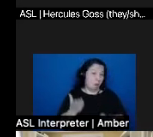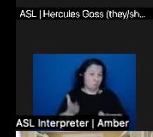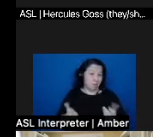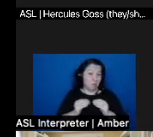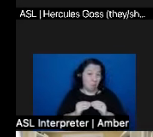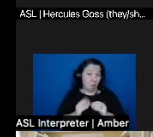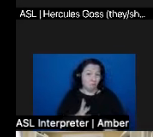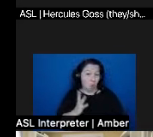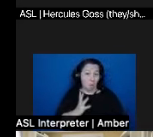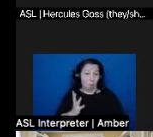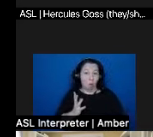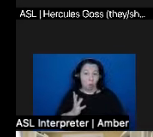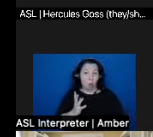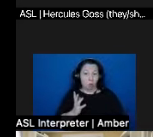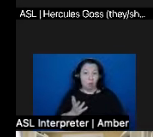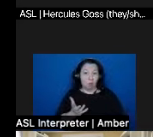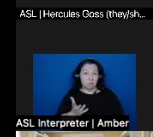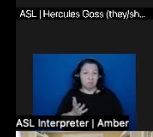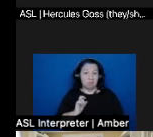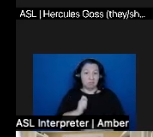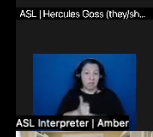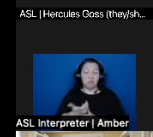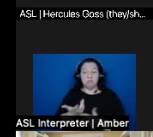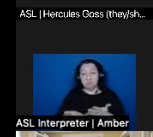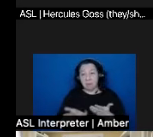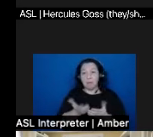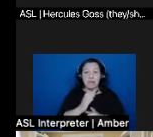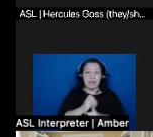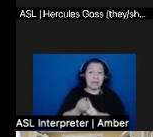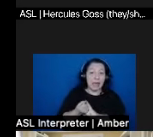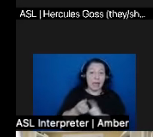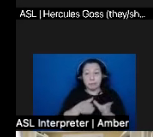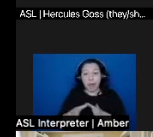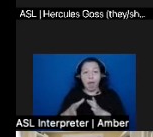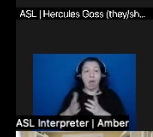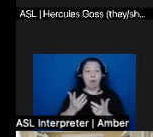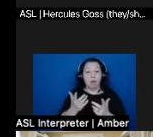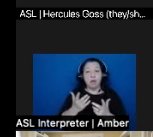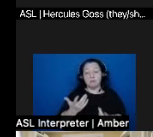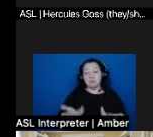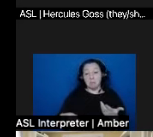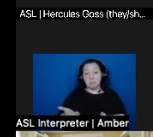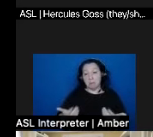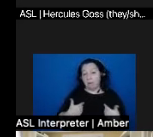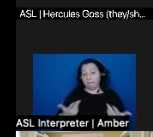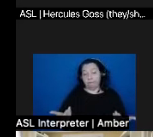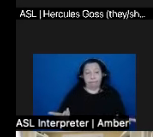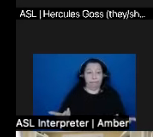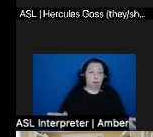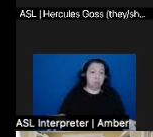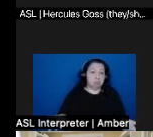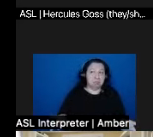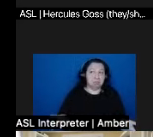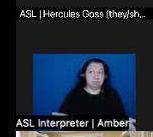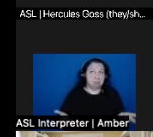more formalized type of way, right? They might have a case plan that they're working on. There might be, you know, some